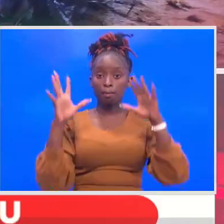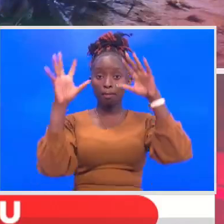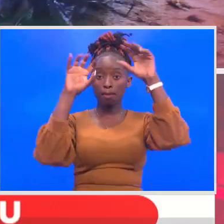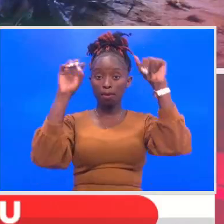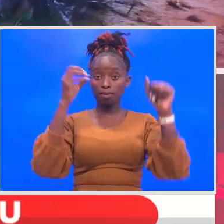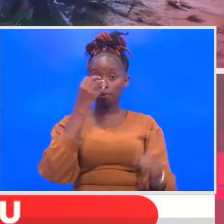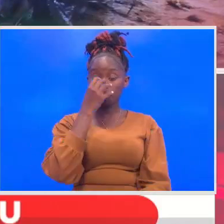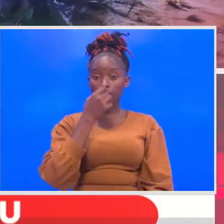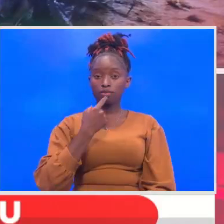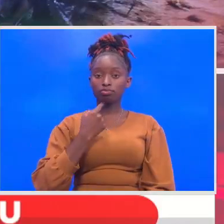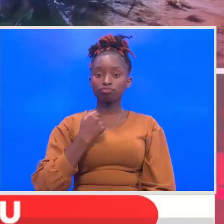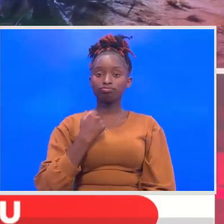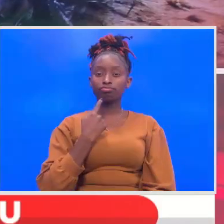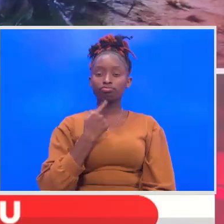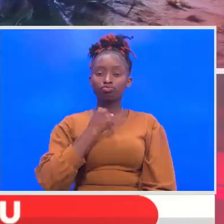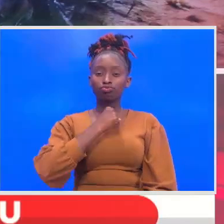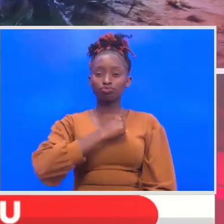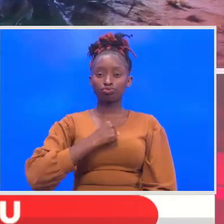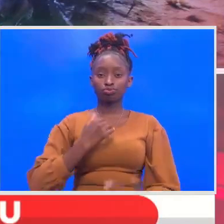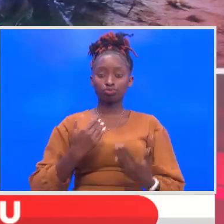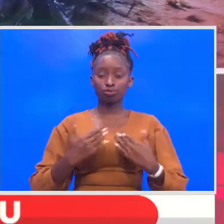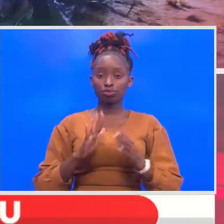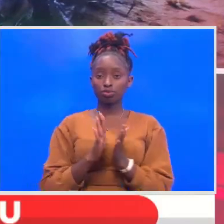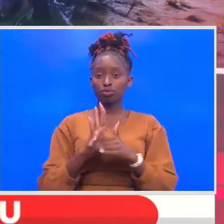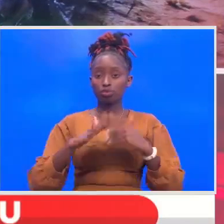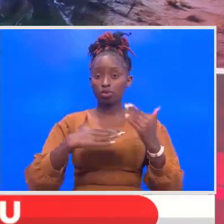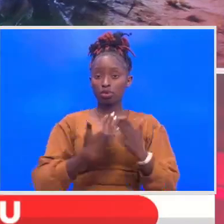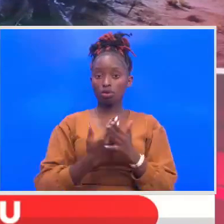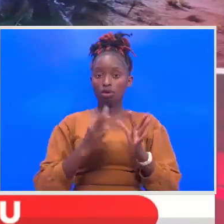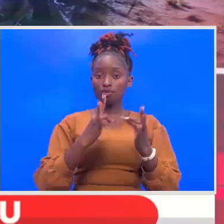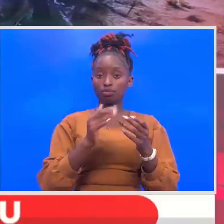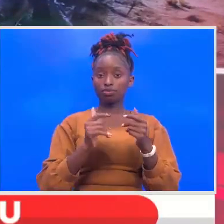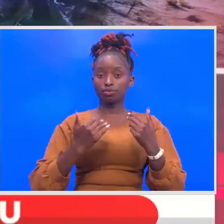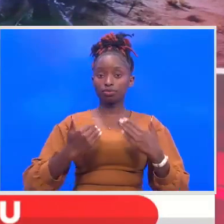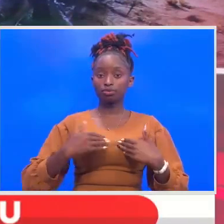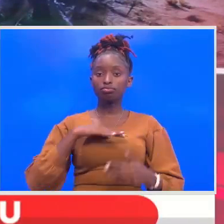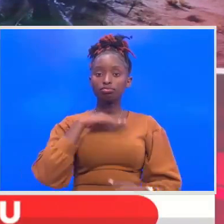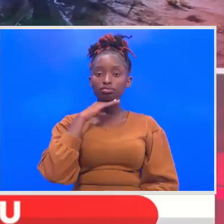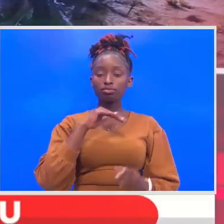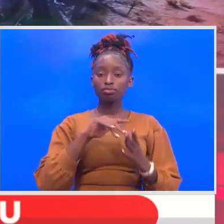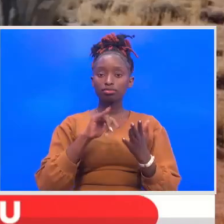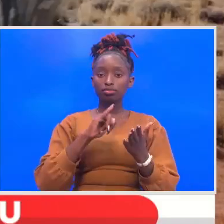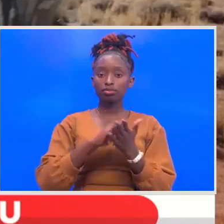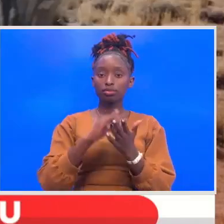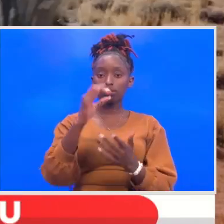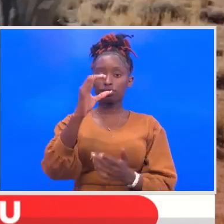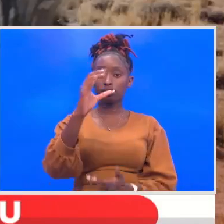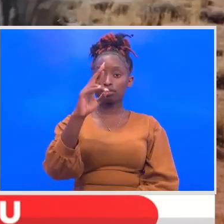families of Army forces who perished in the helicopter crash.